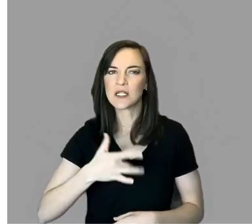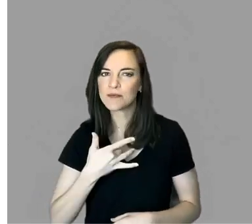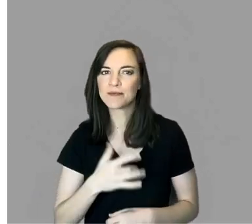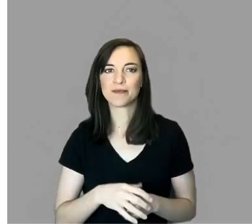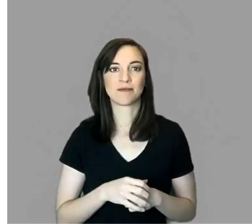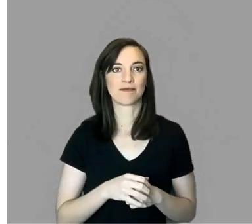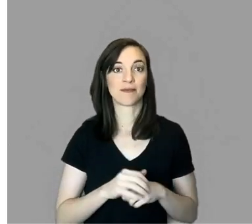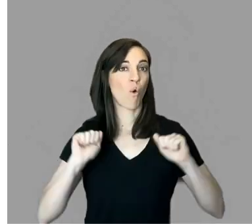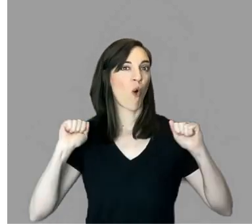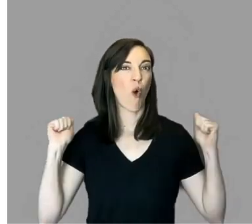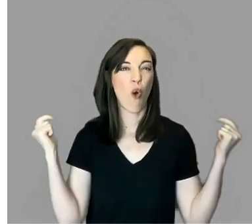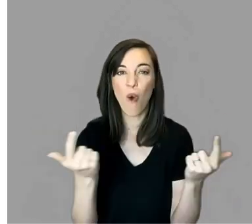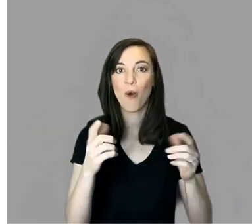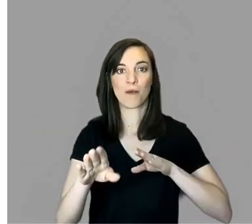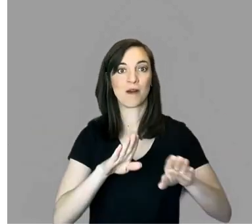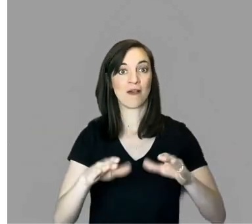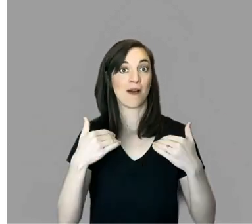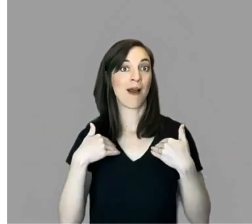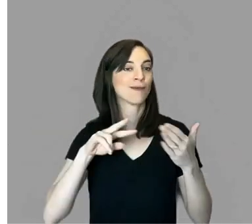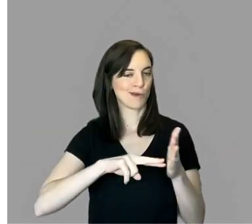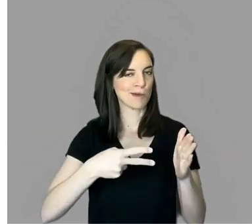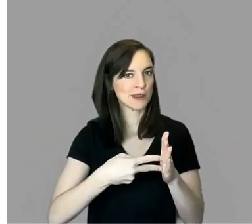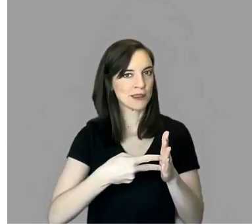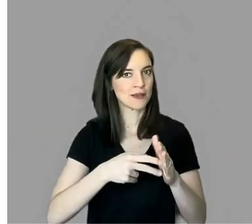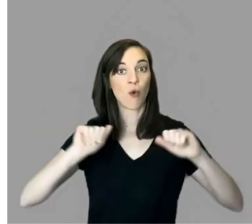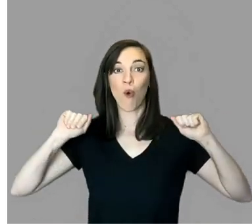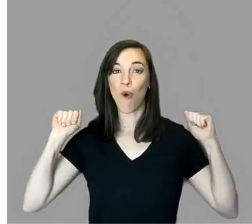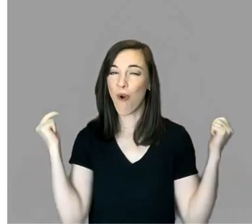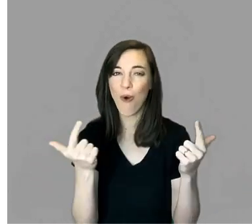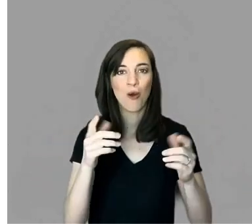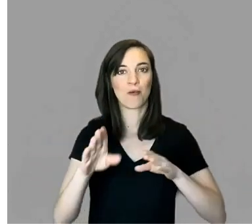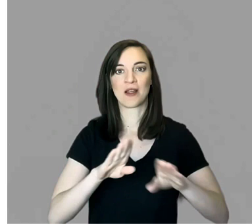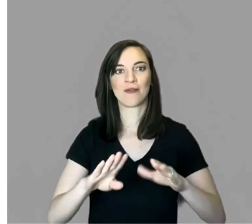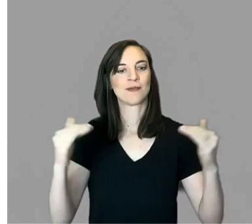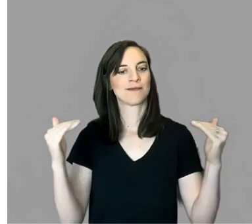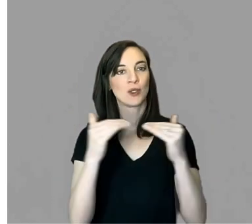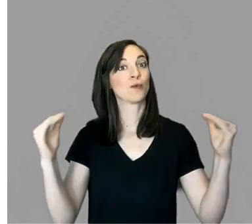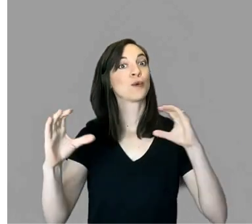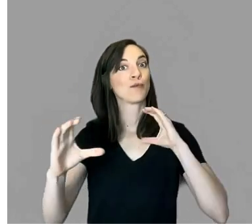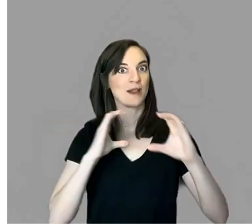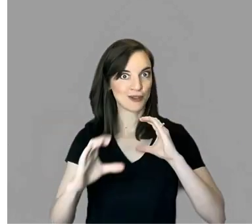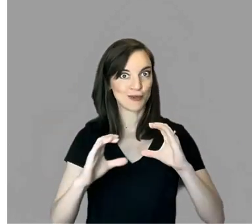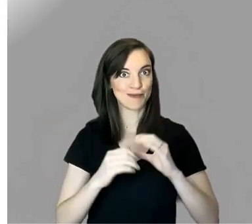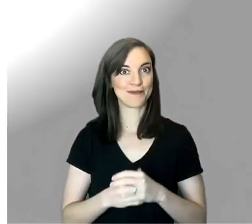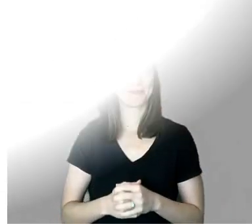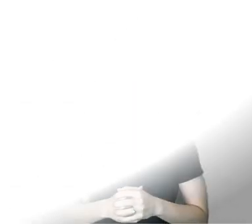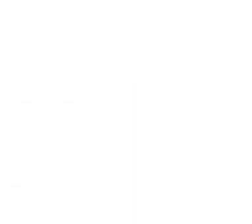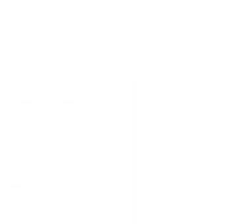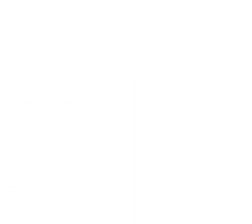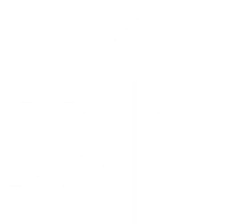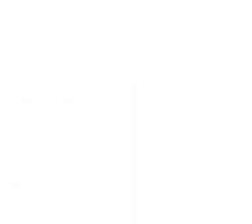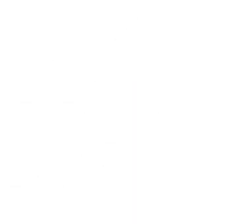feel. All behavior serves a purpose, and all behavior is communication.